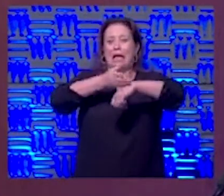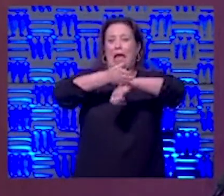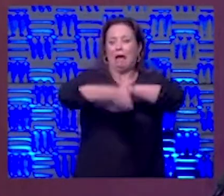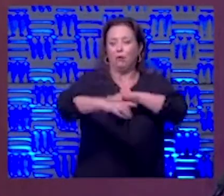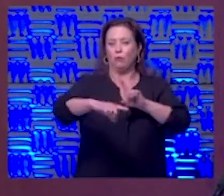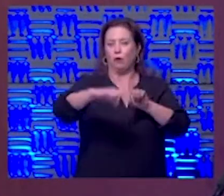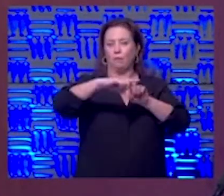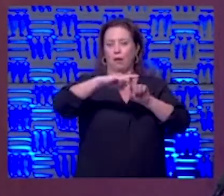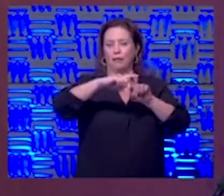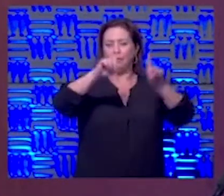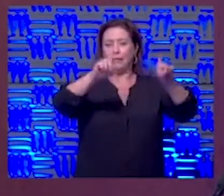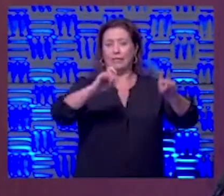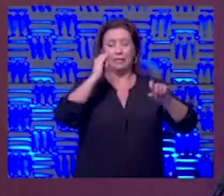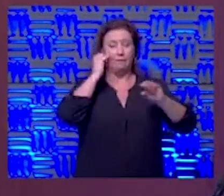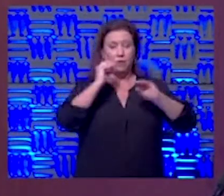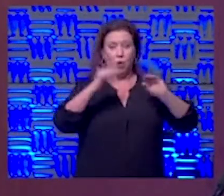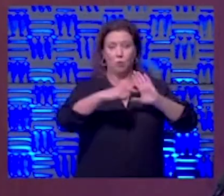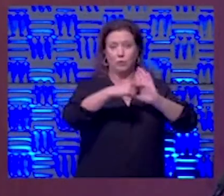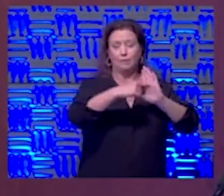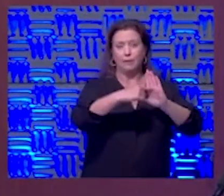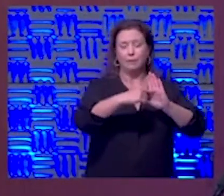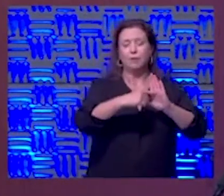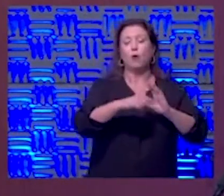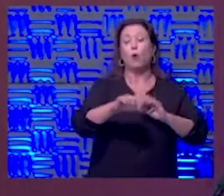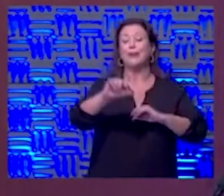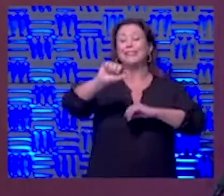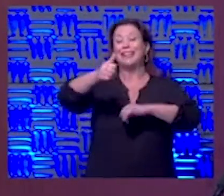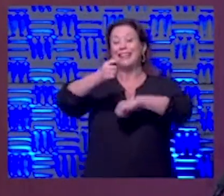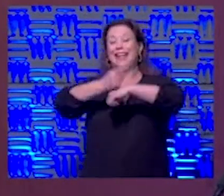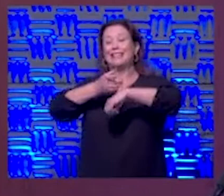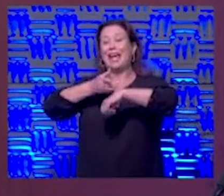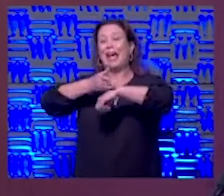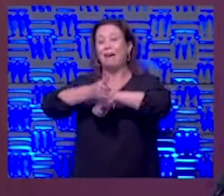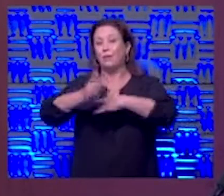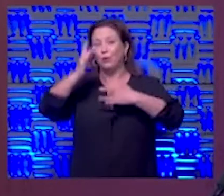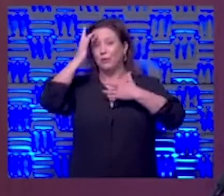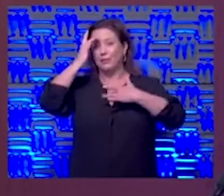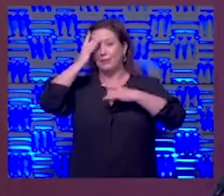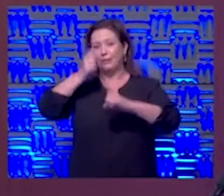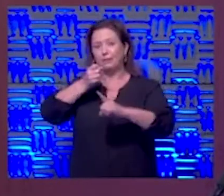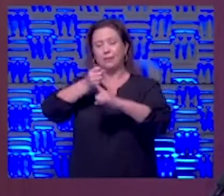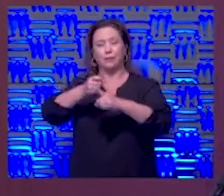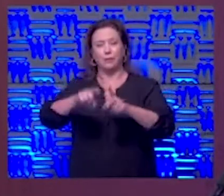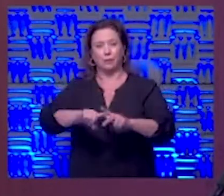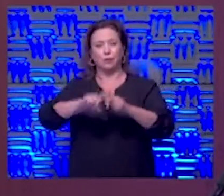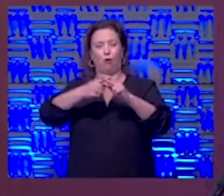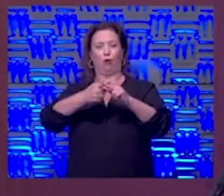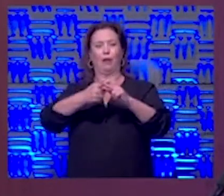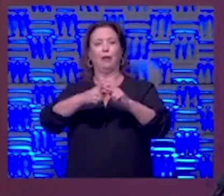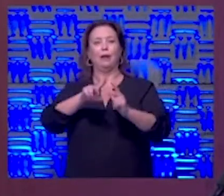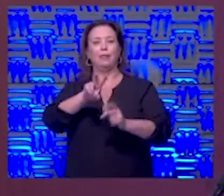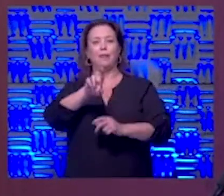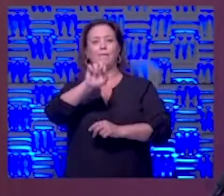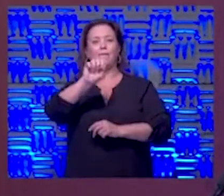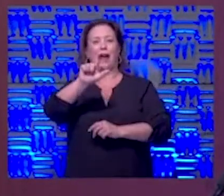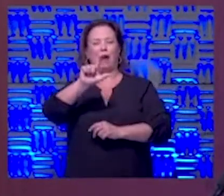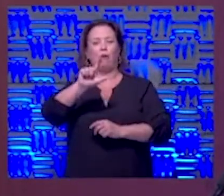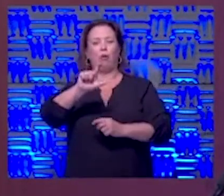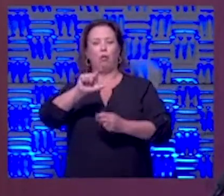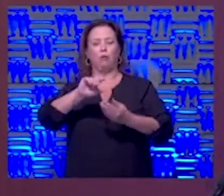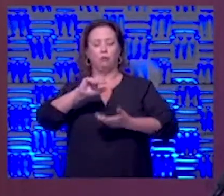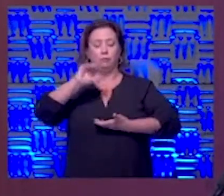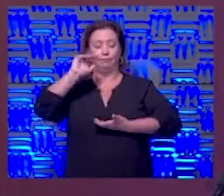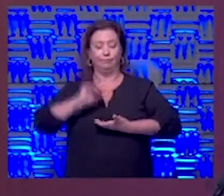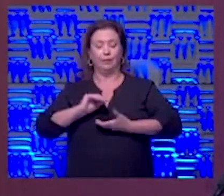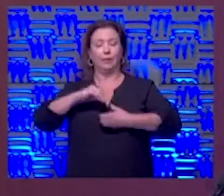was asymptomatic, or 10 days after the symptoms began, is a time that the viral load is low enough